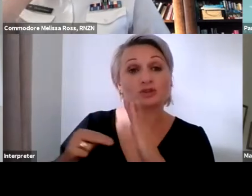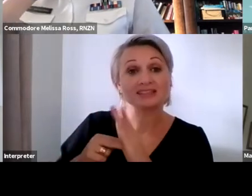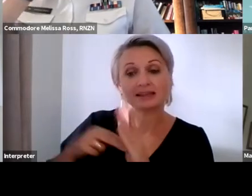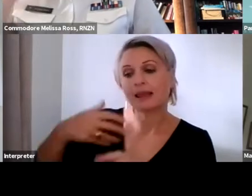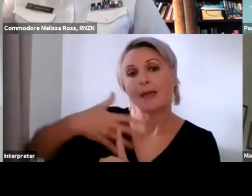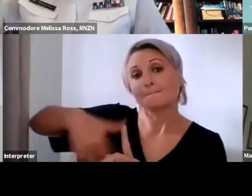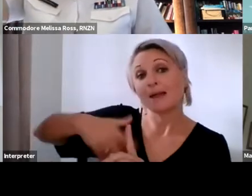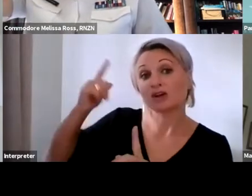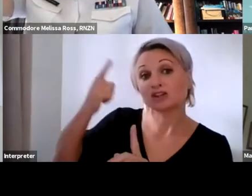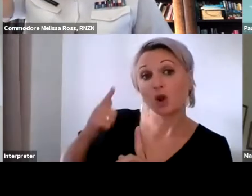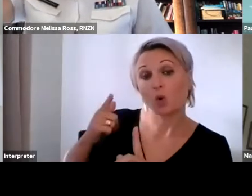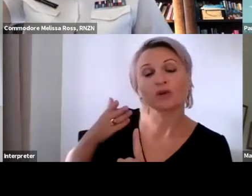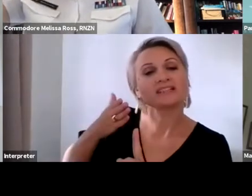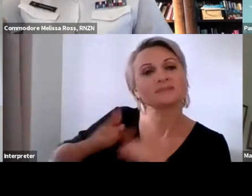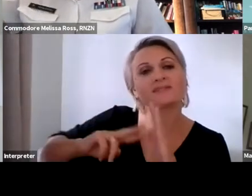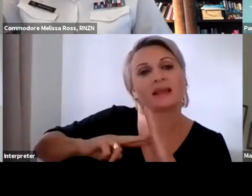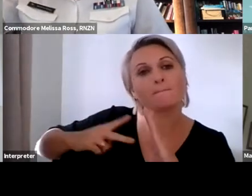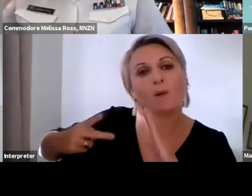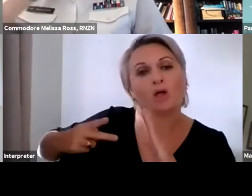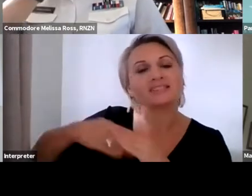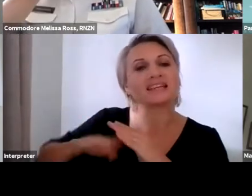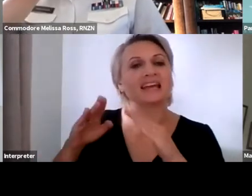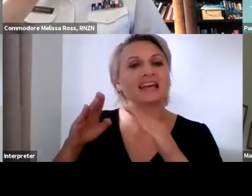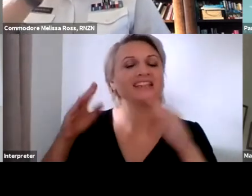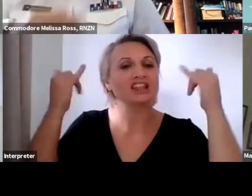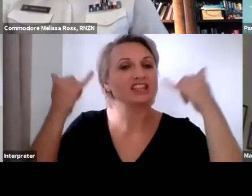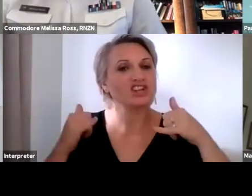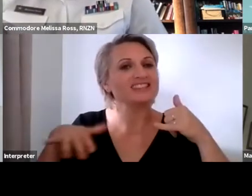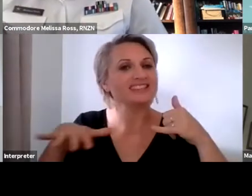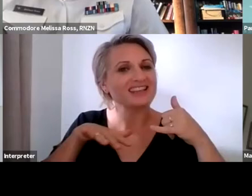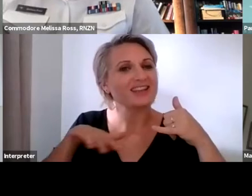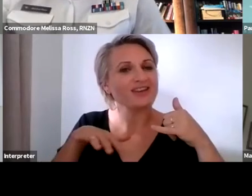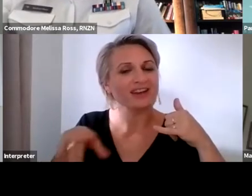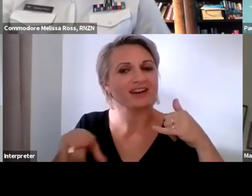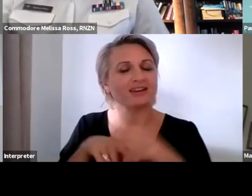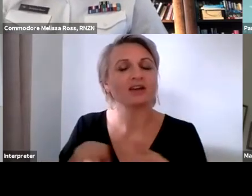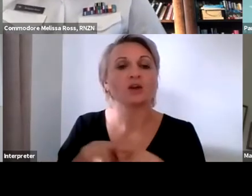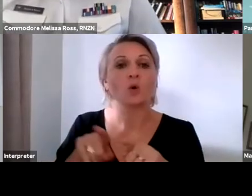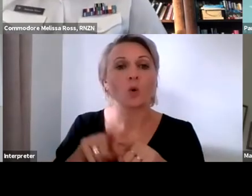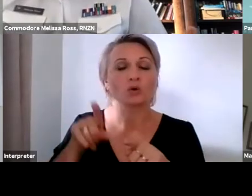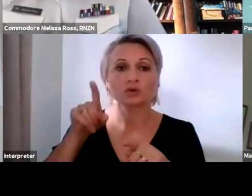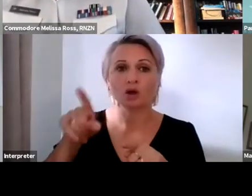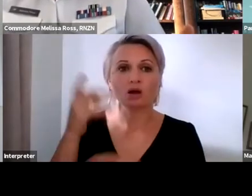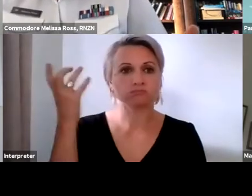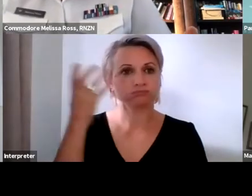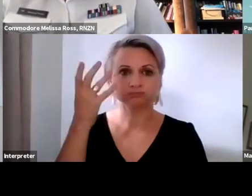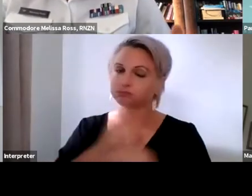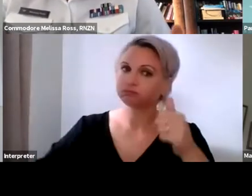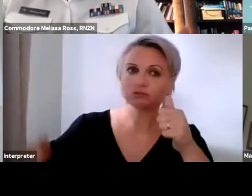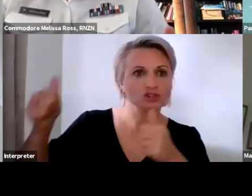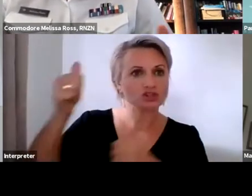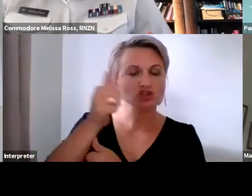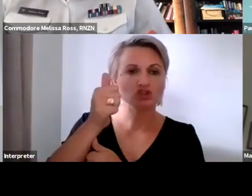policy, in particular in the justice sector, Paula, an elite athlete as well for many years